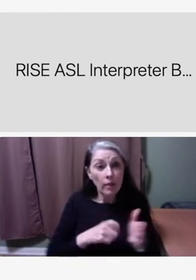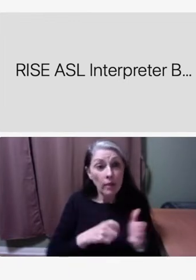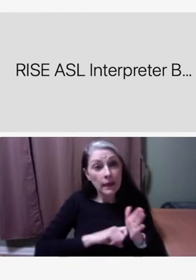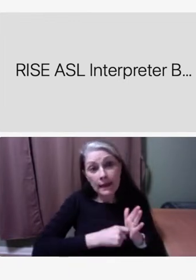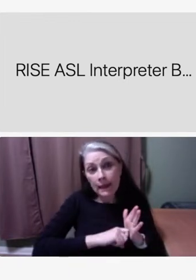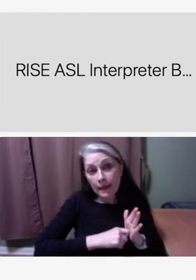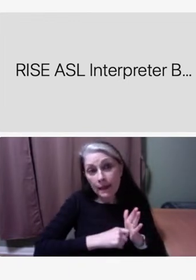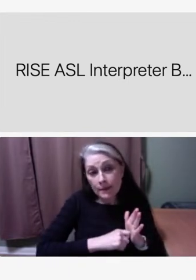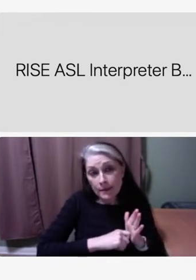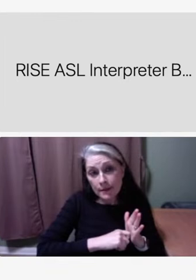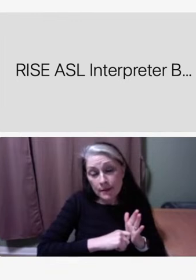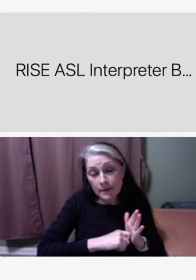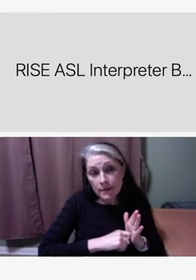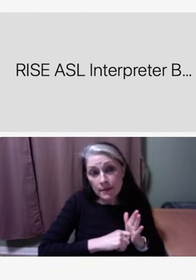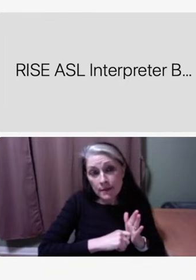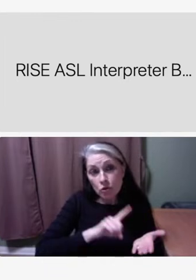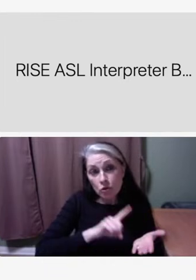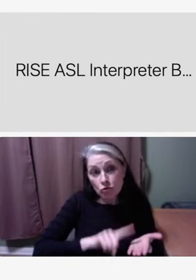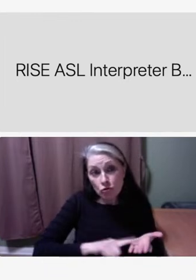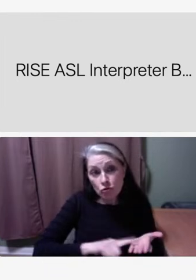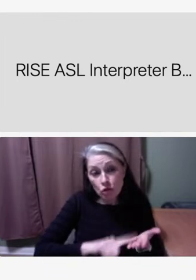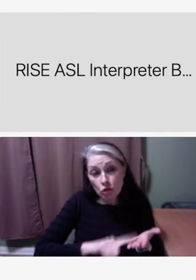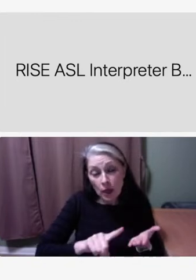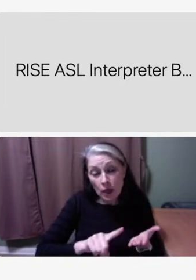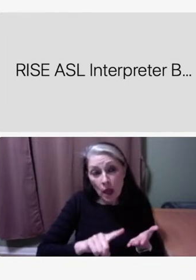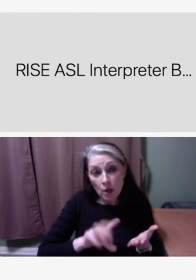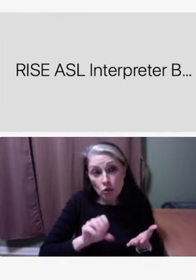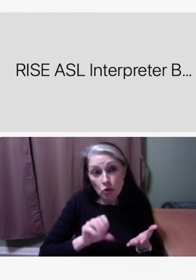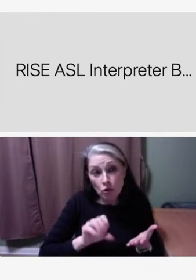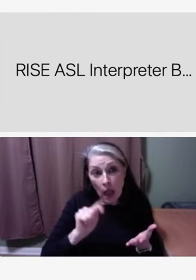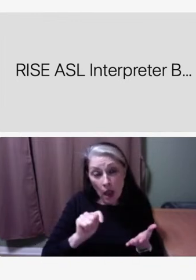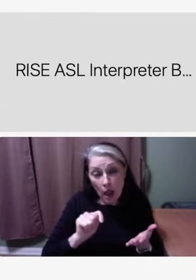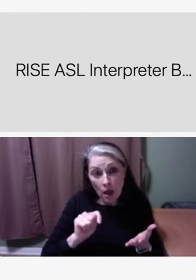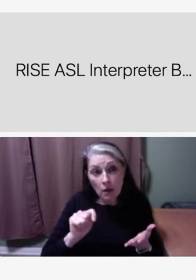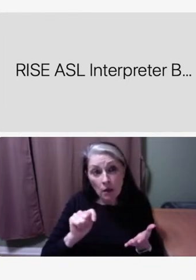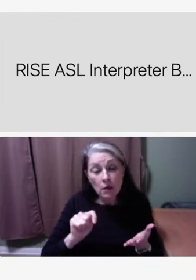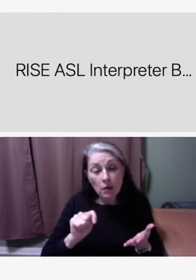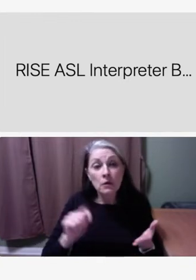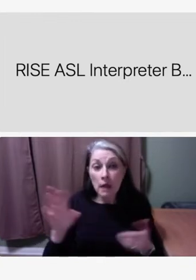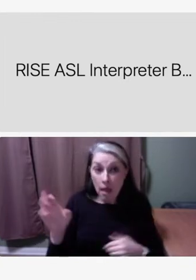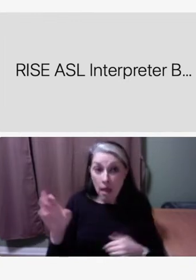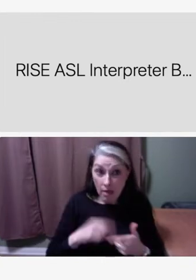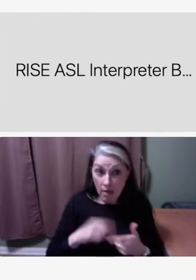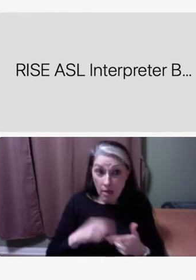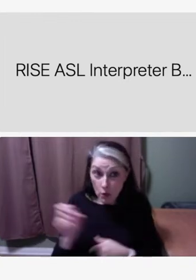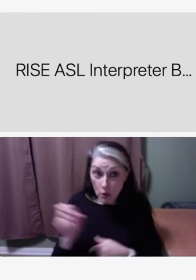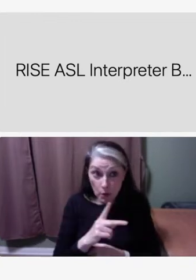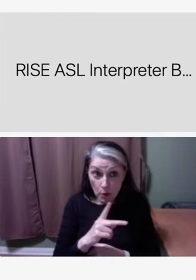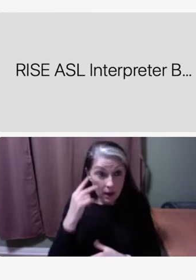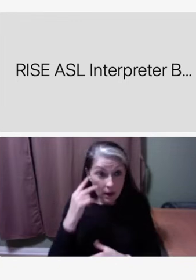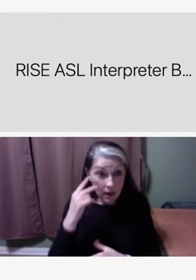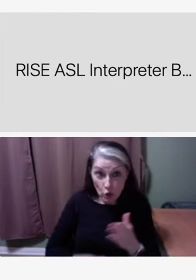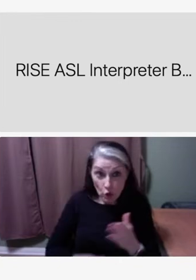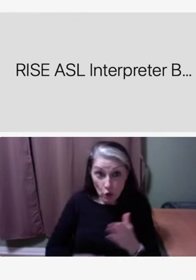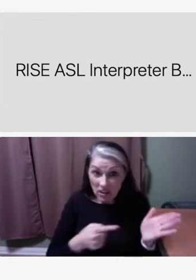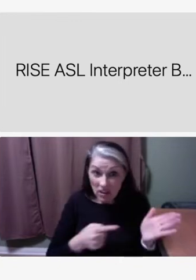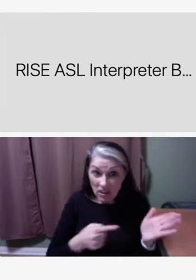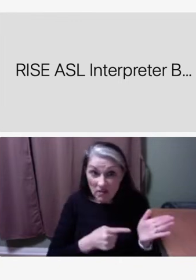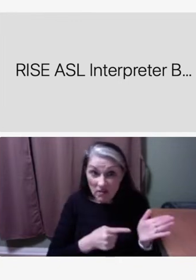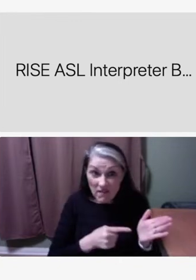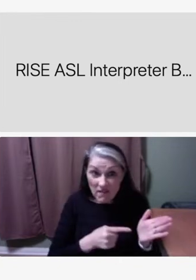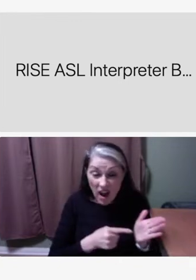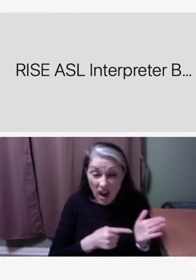out, keys checked back in, a fine if you lose it, because we have keys, from